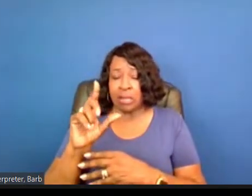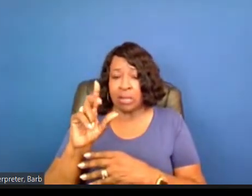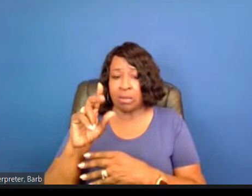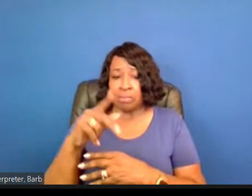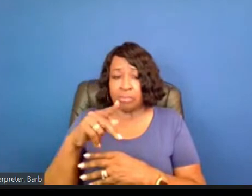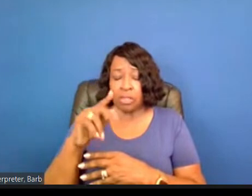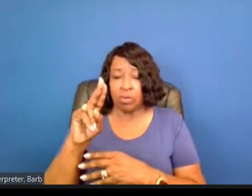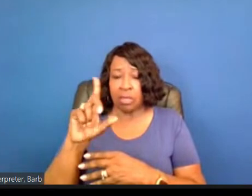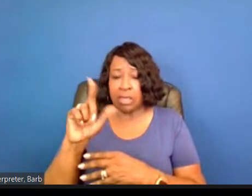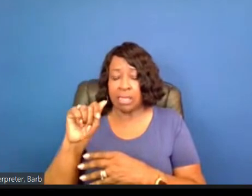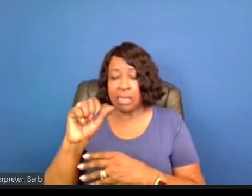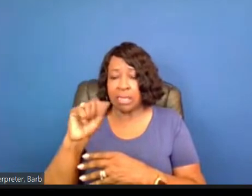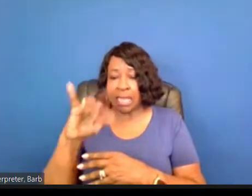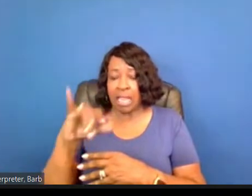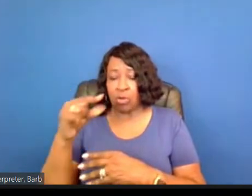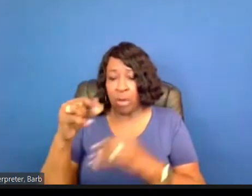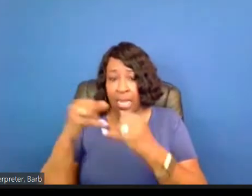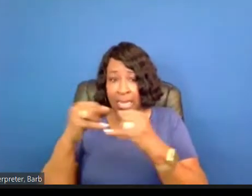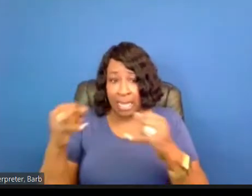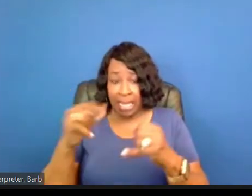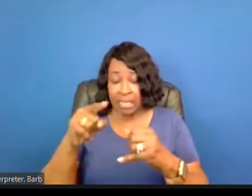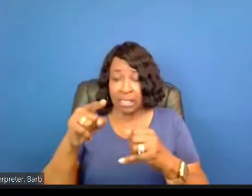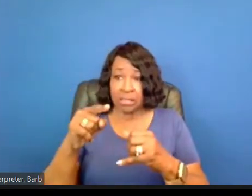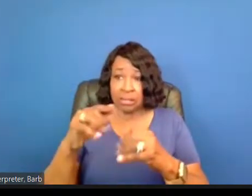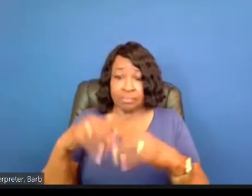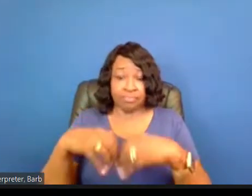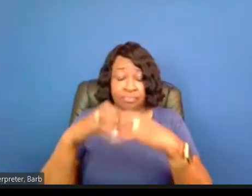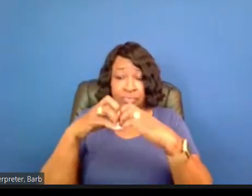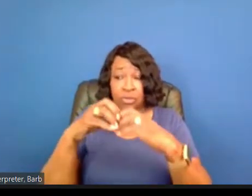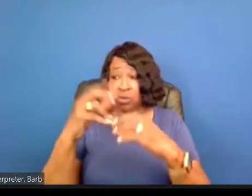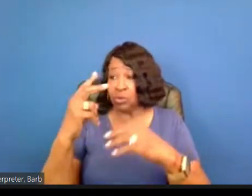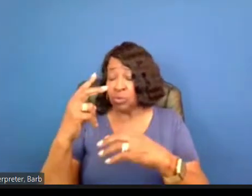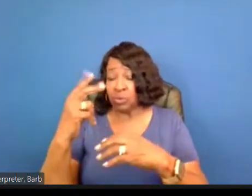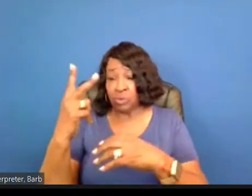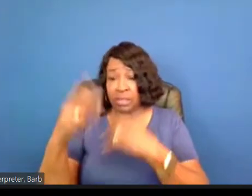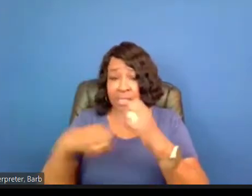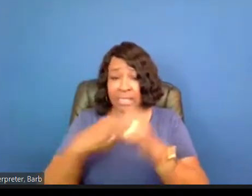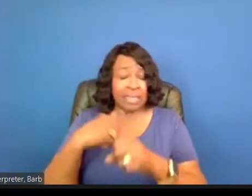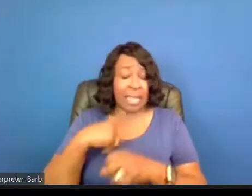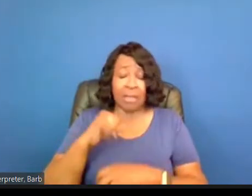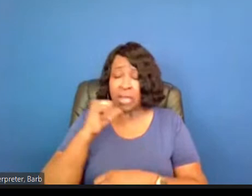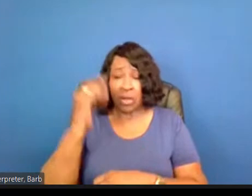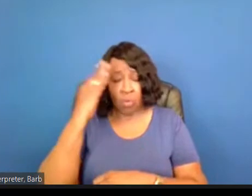2 or 3 years as well. And I am not aware of any feedback